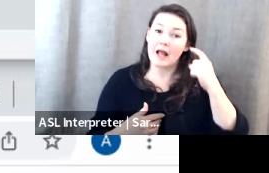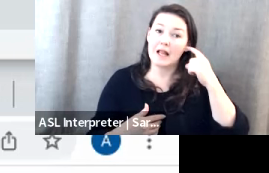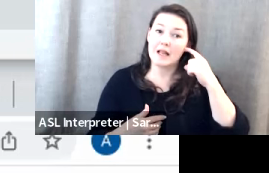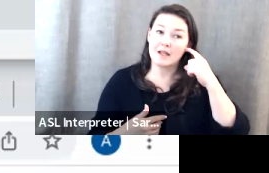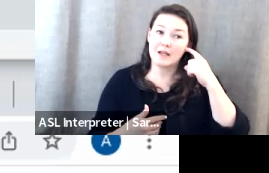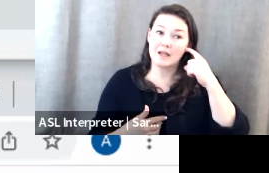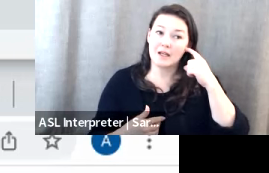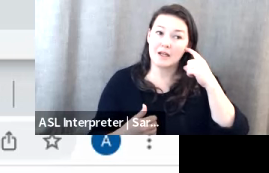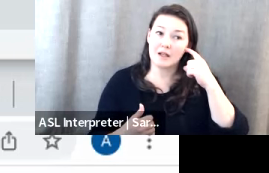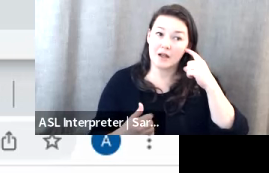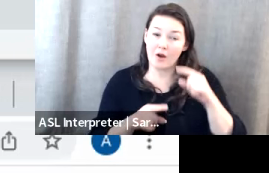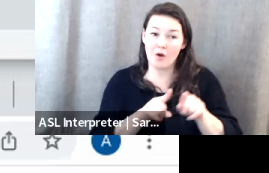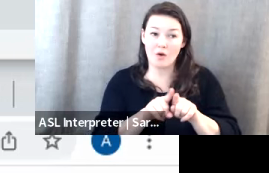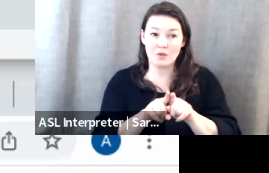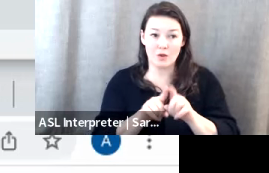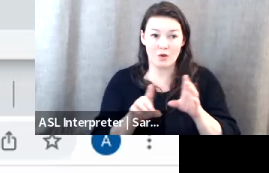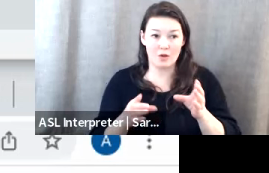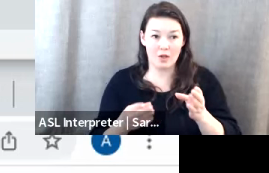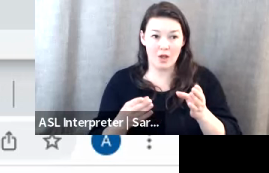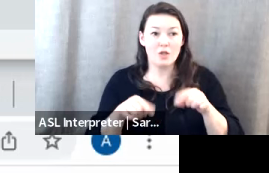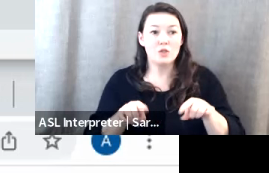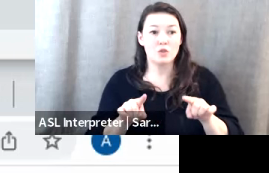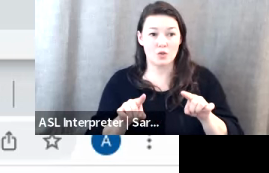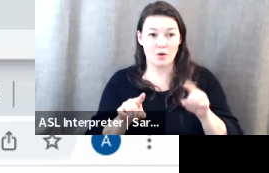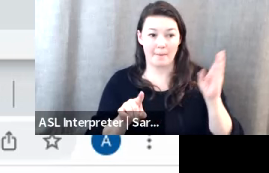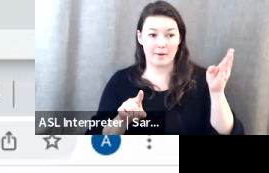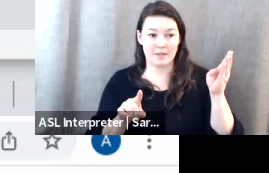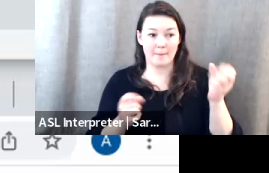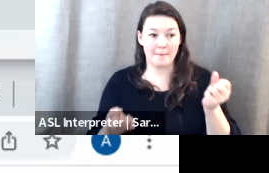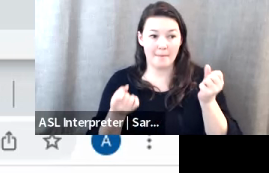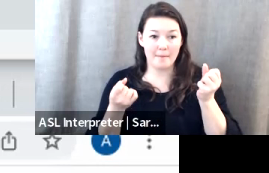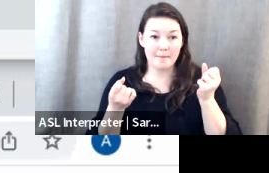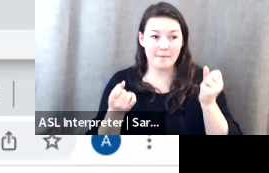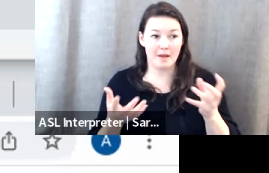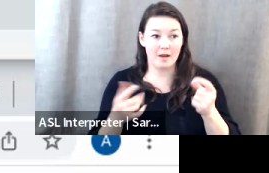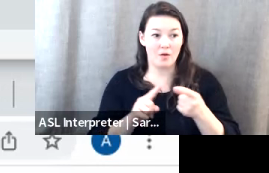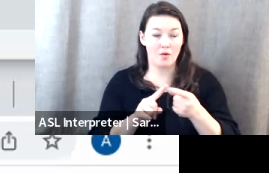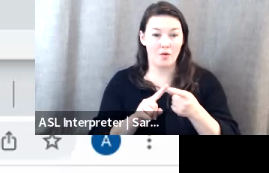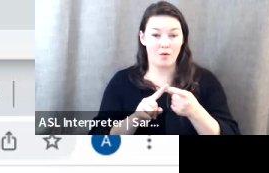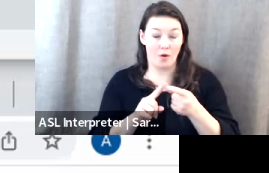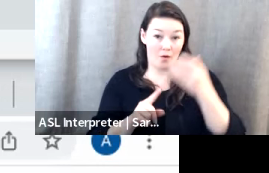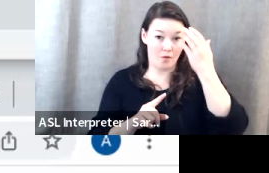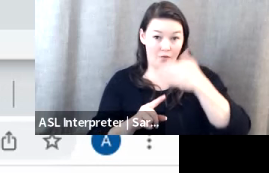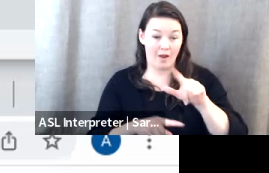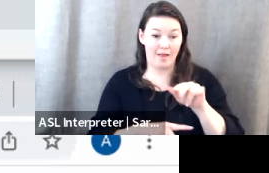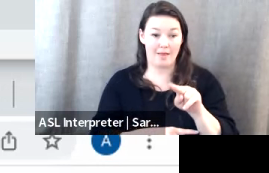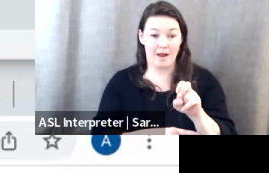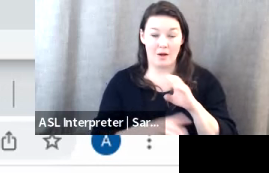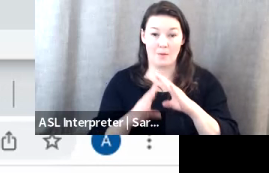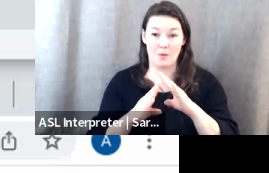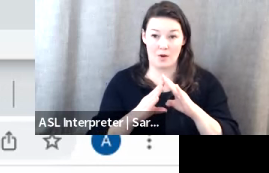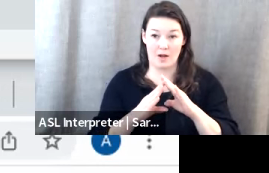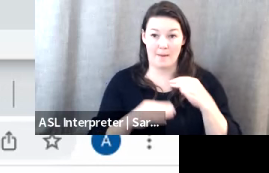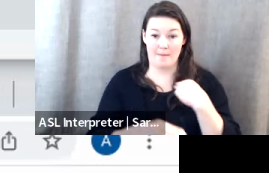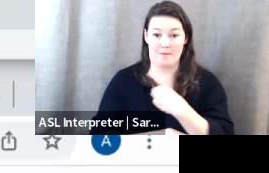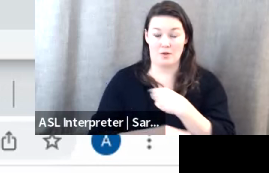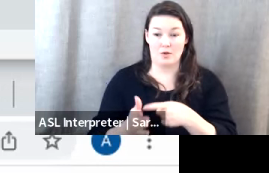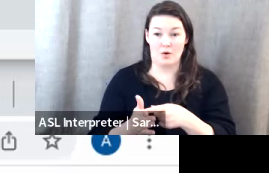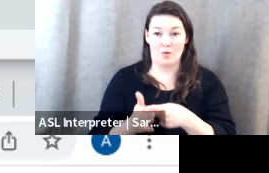also commented that during the presentation, many frontline community members already rely on nonprofits to